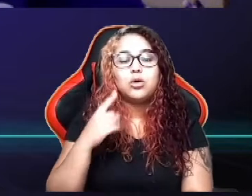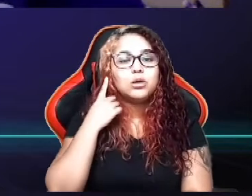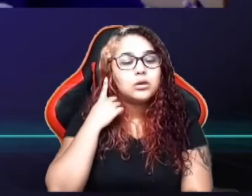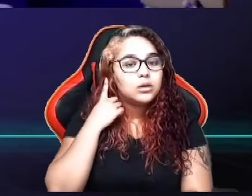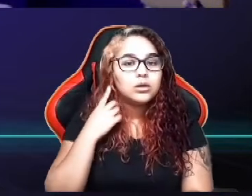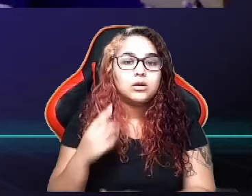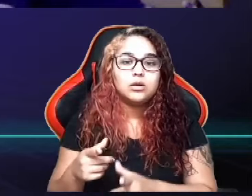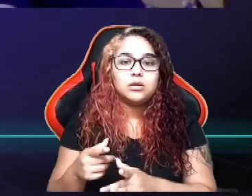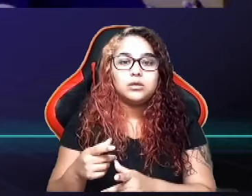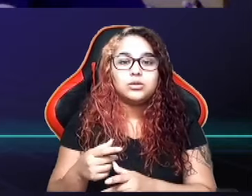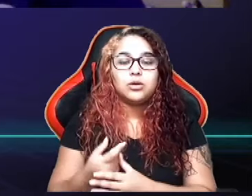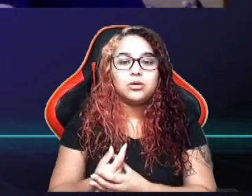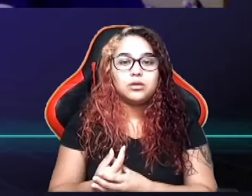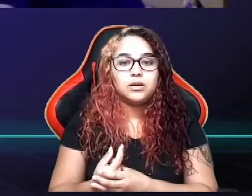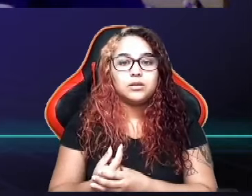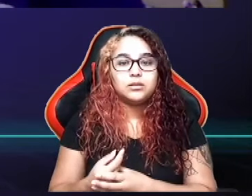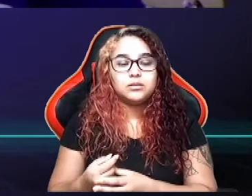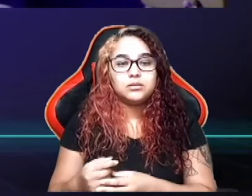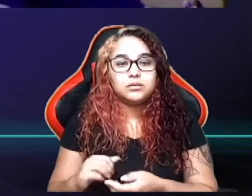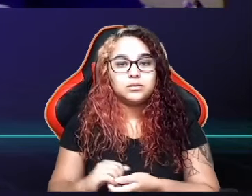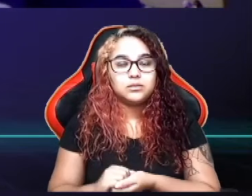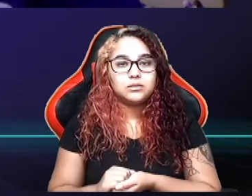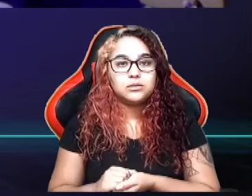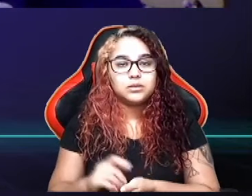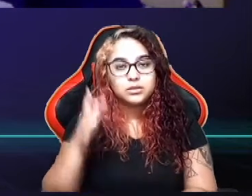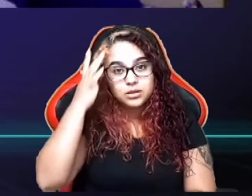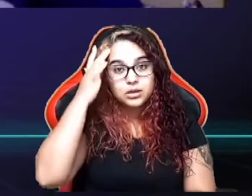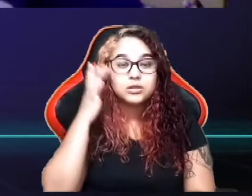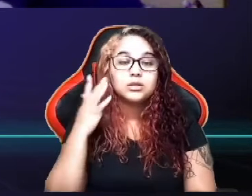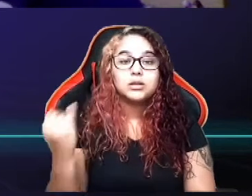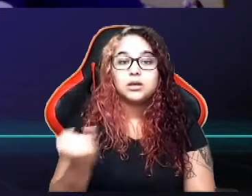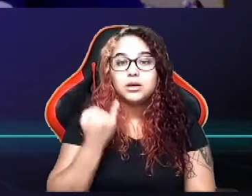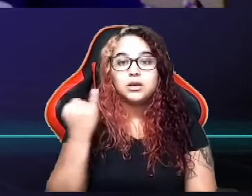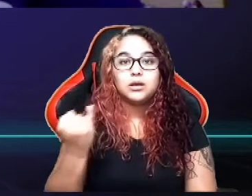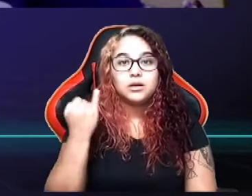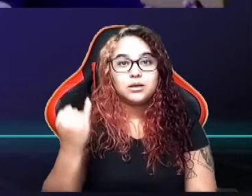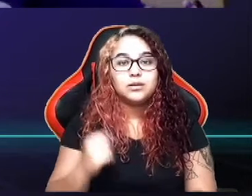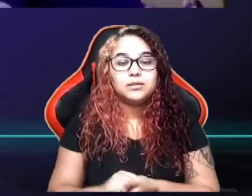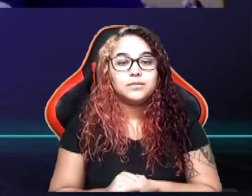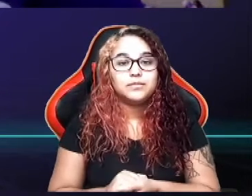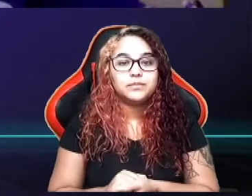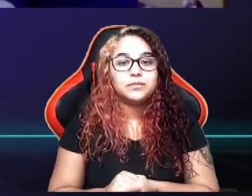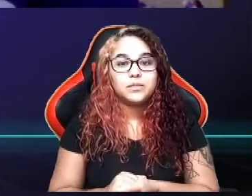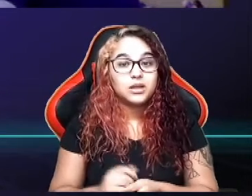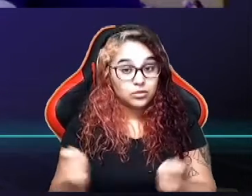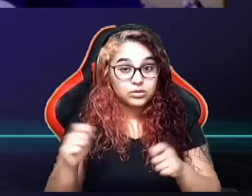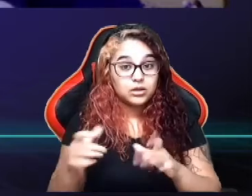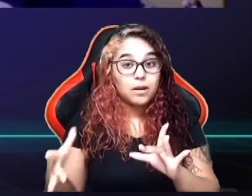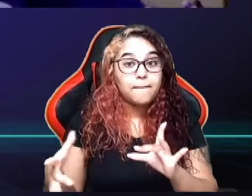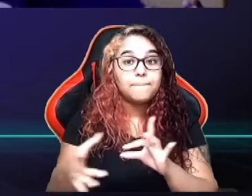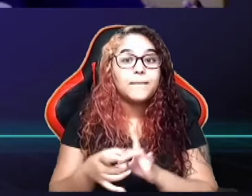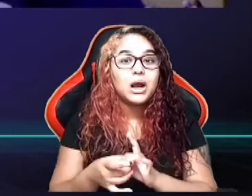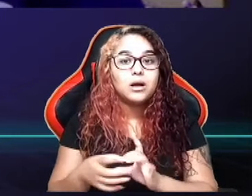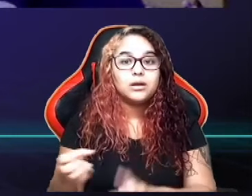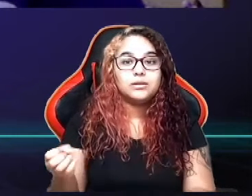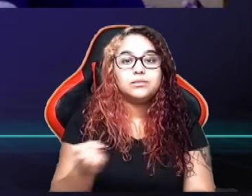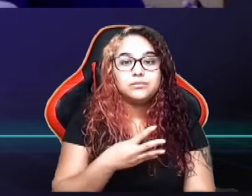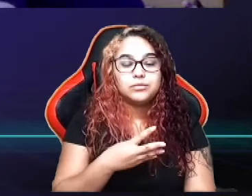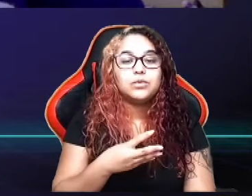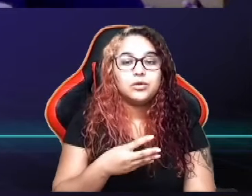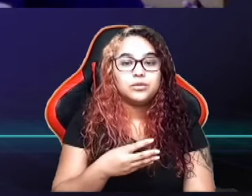to change many things so that it could be in the same lines as our strategy and what we believe would